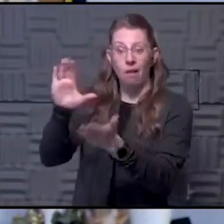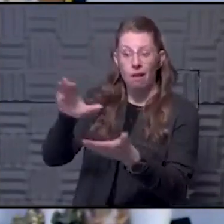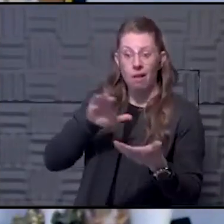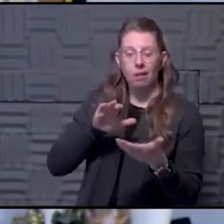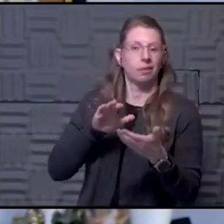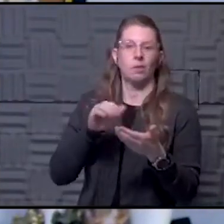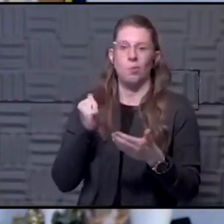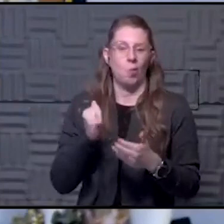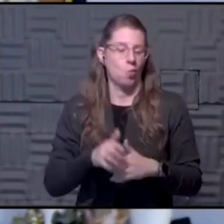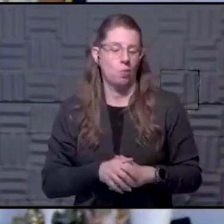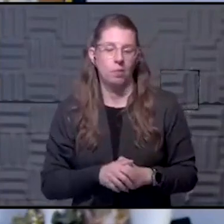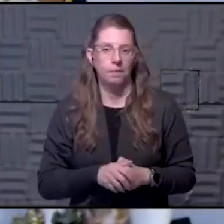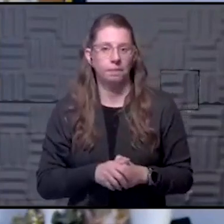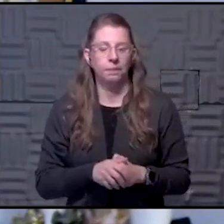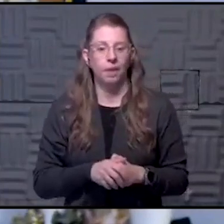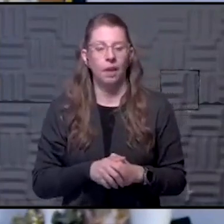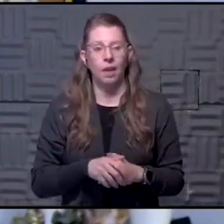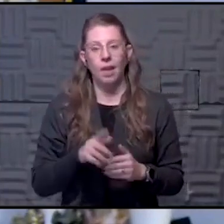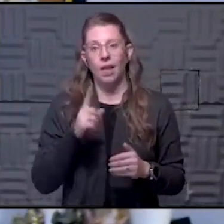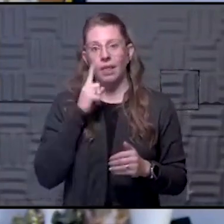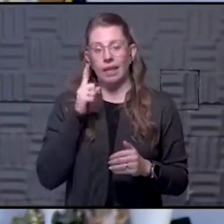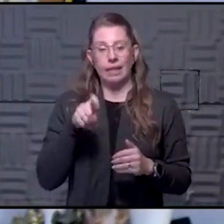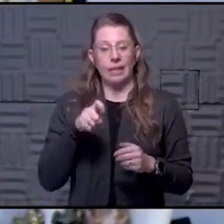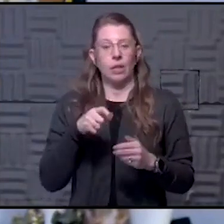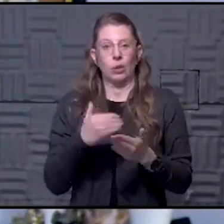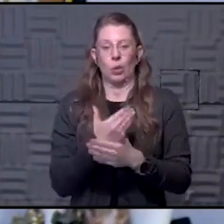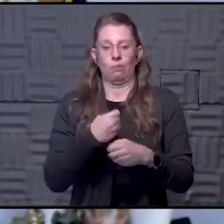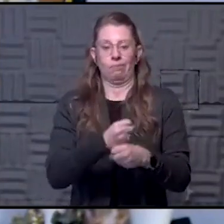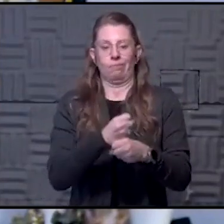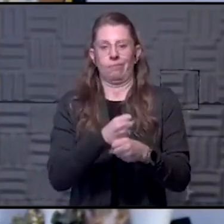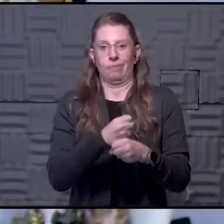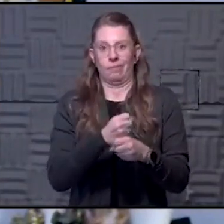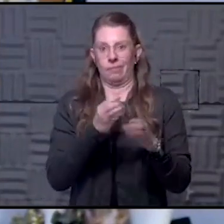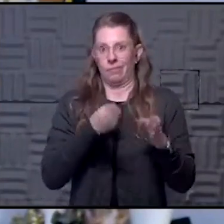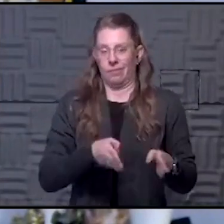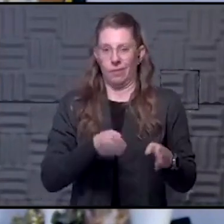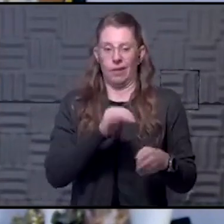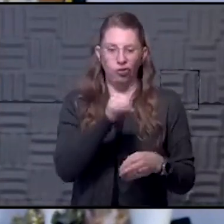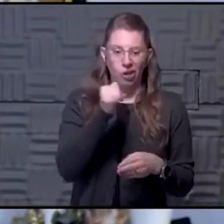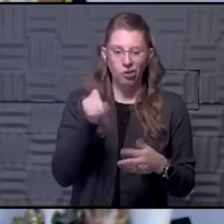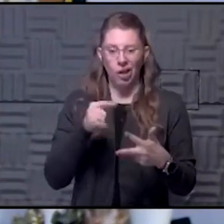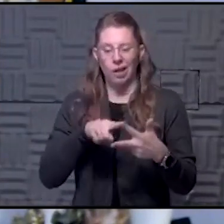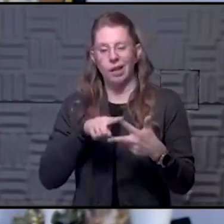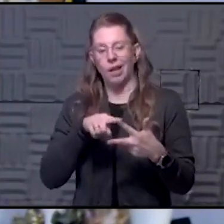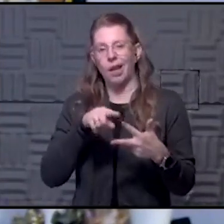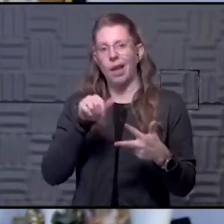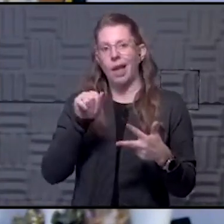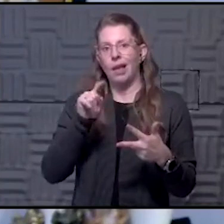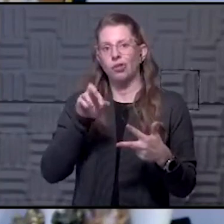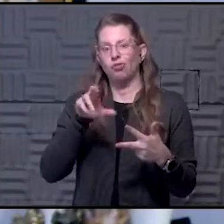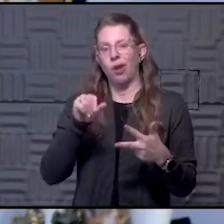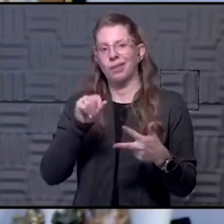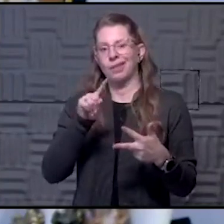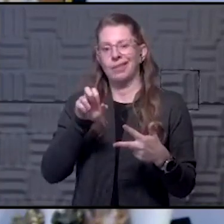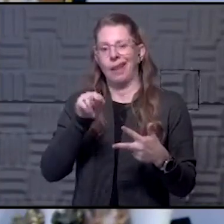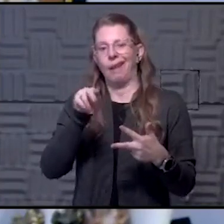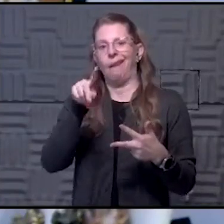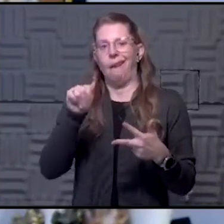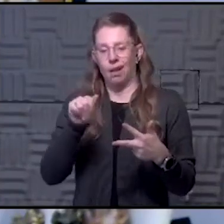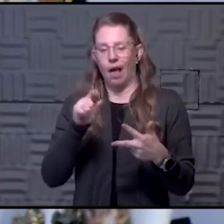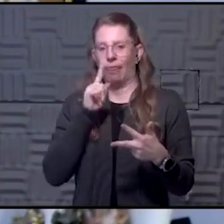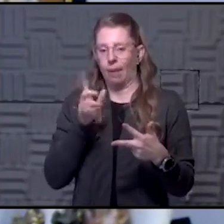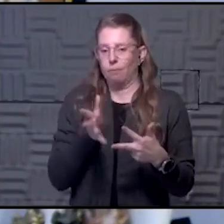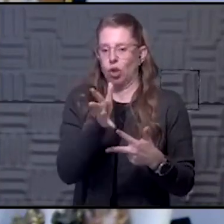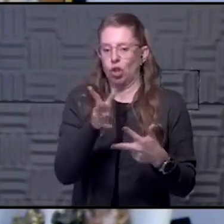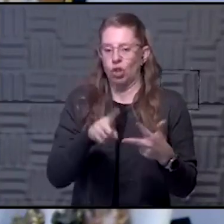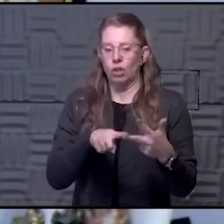new entrant, whether it's J&J, Novavax. I think AstraZeneca, if anything, seems to be getting a little bit pushed. We